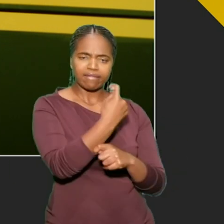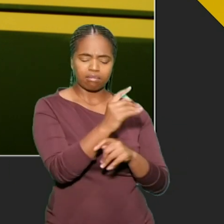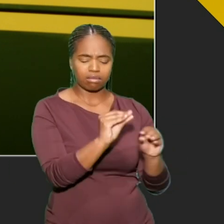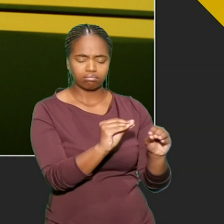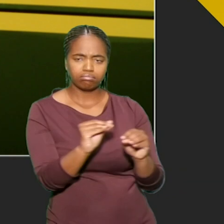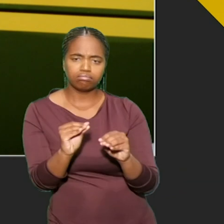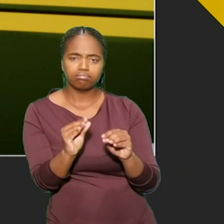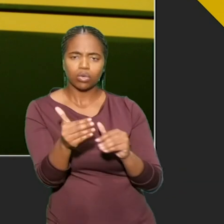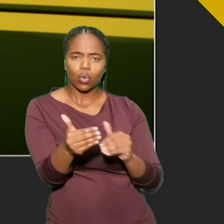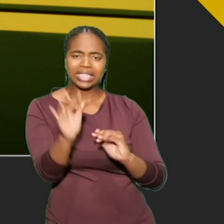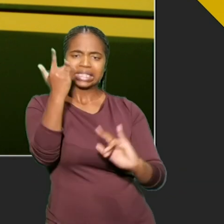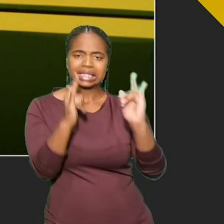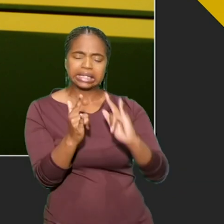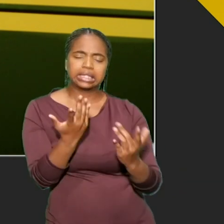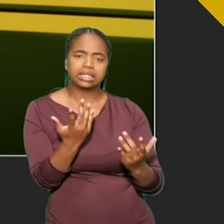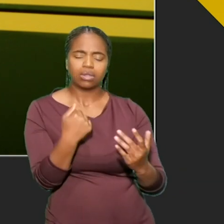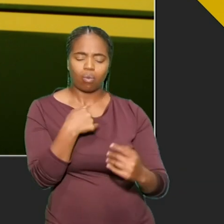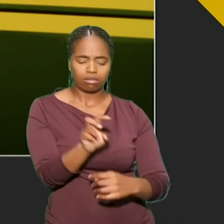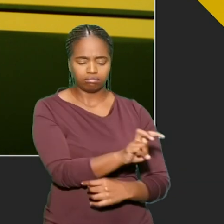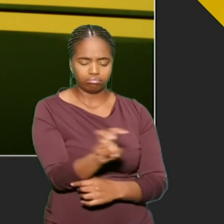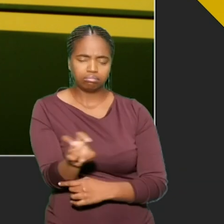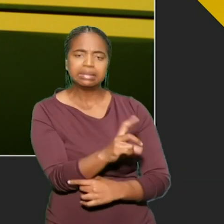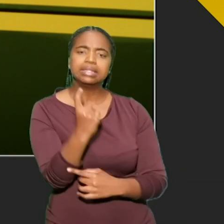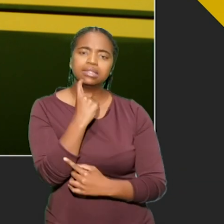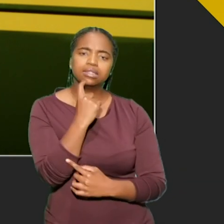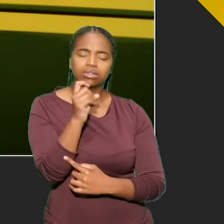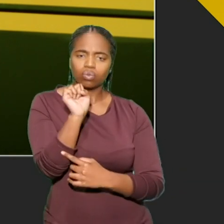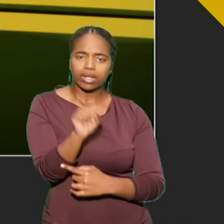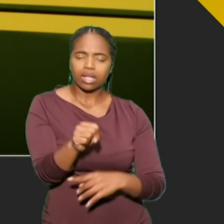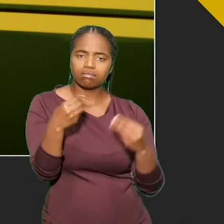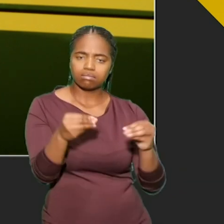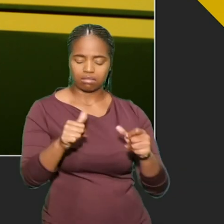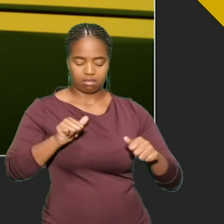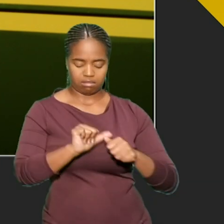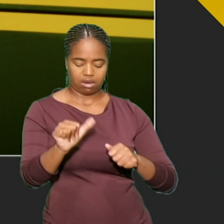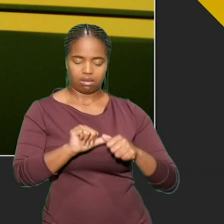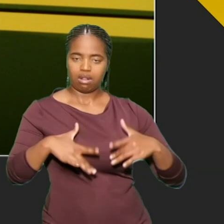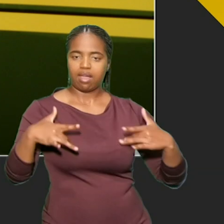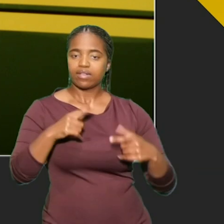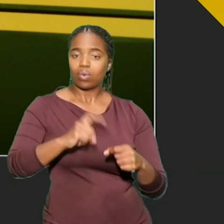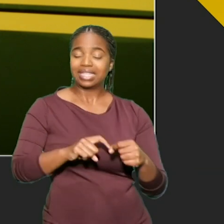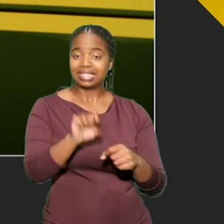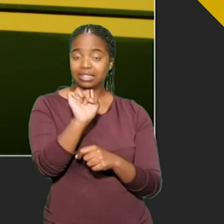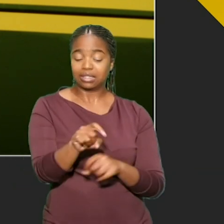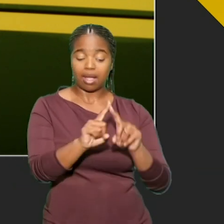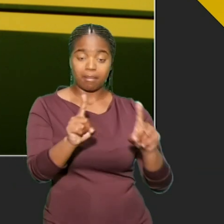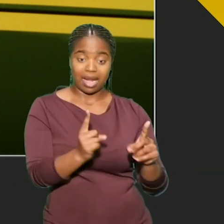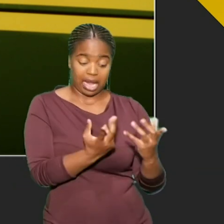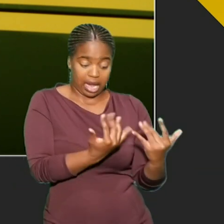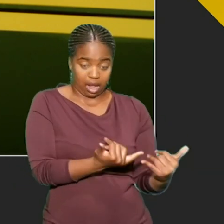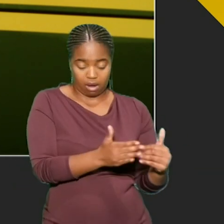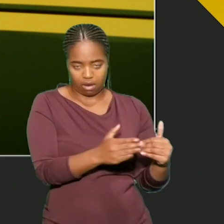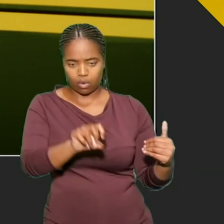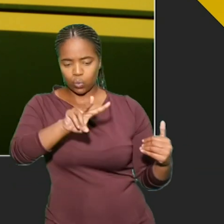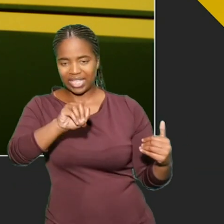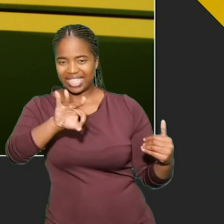to work, allow them to be able to commute and live in areas that allow them to have a better quality of life. But in that space between now and 2030,